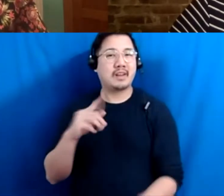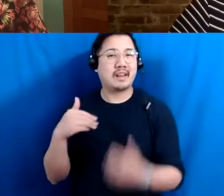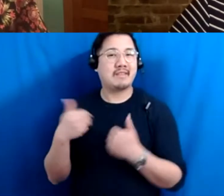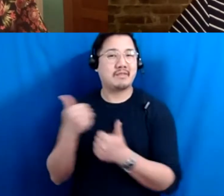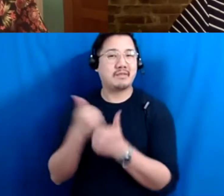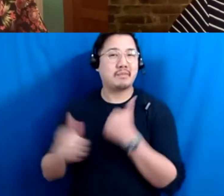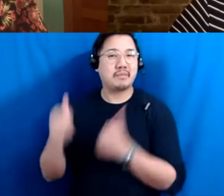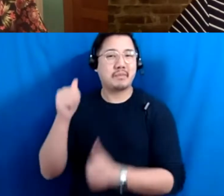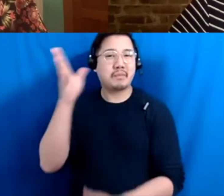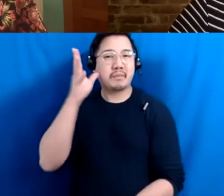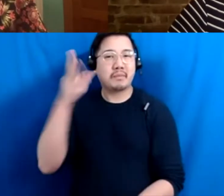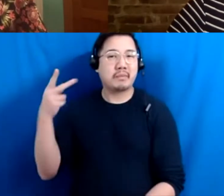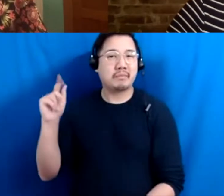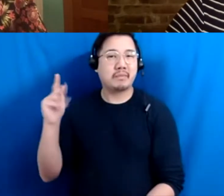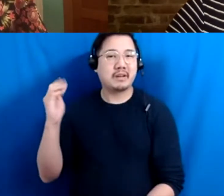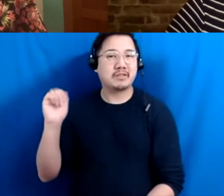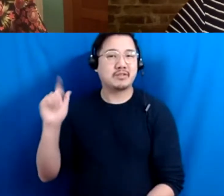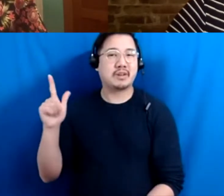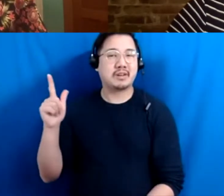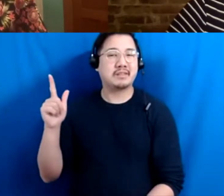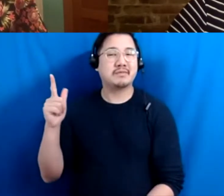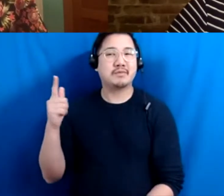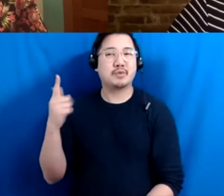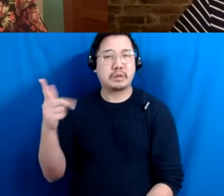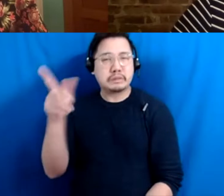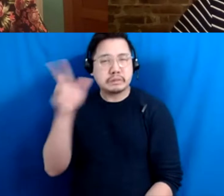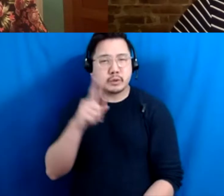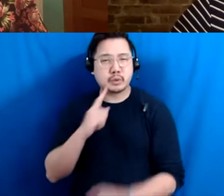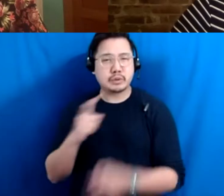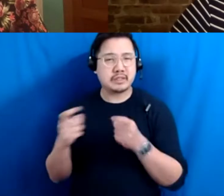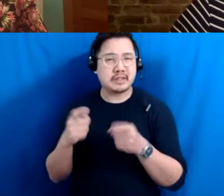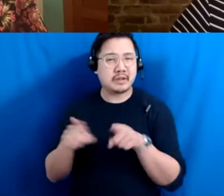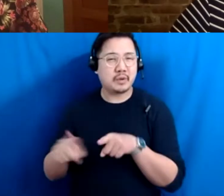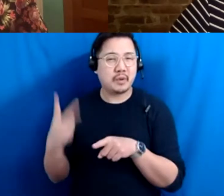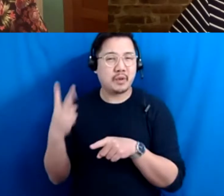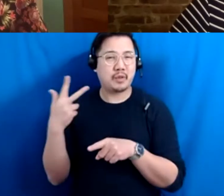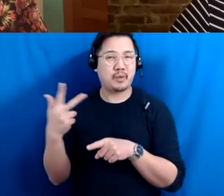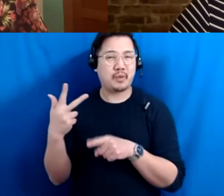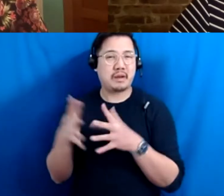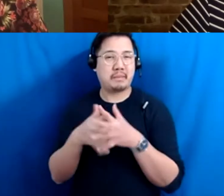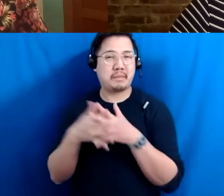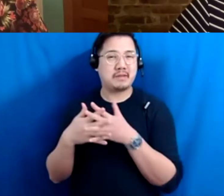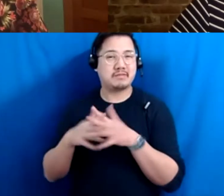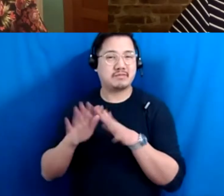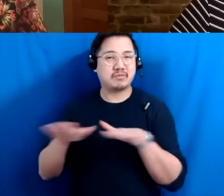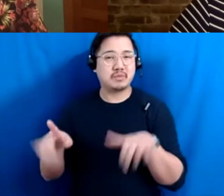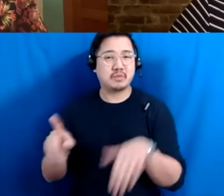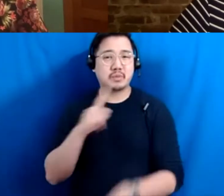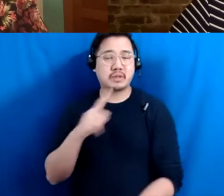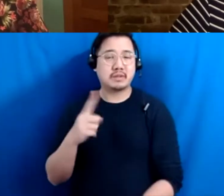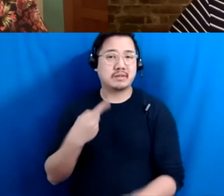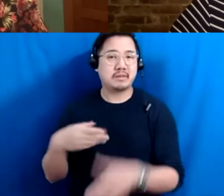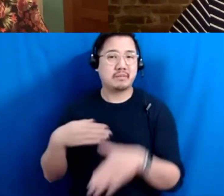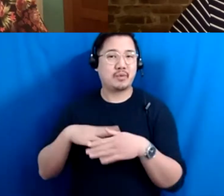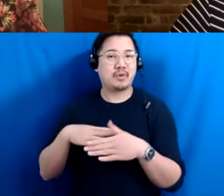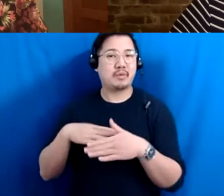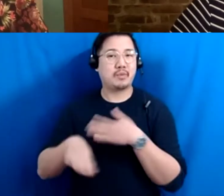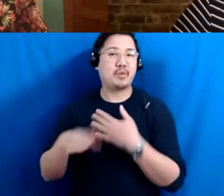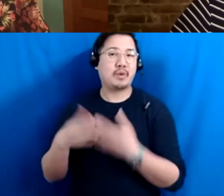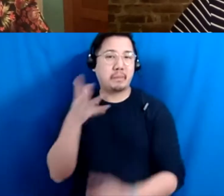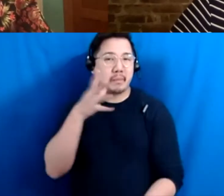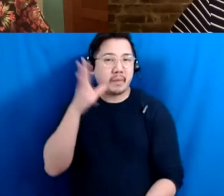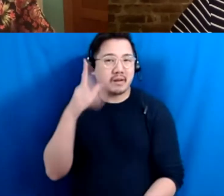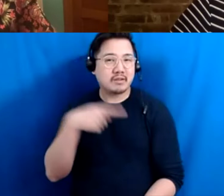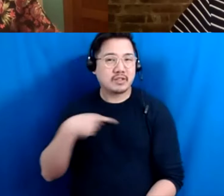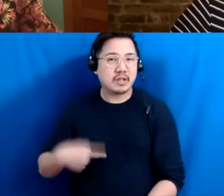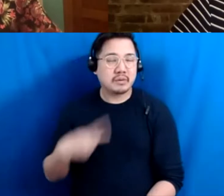tyrannical father figure and three American children, born from Chinese immigrant parents